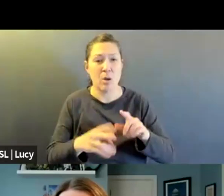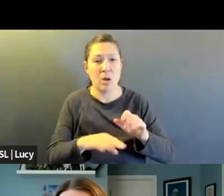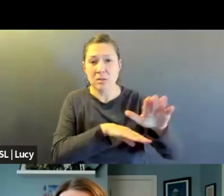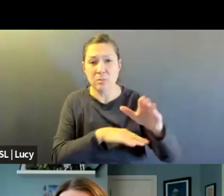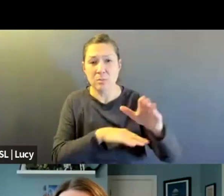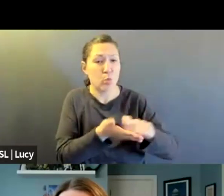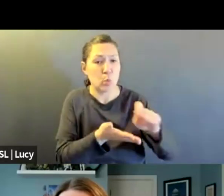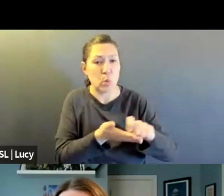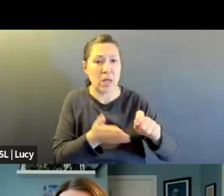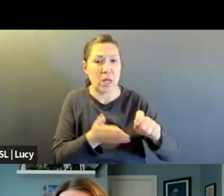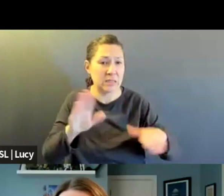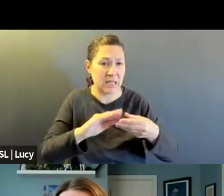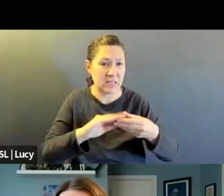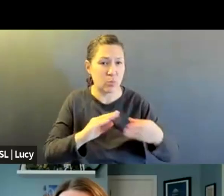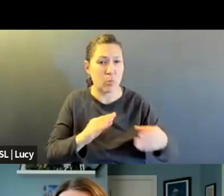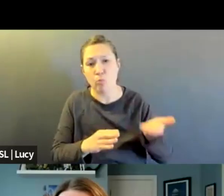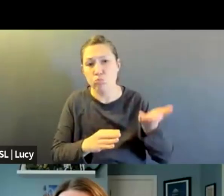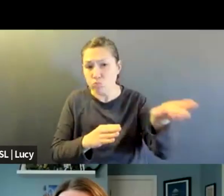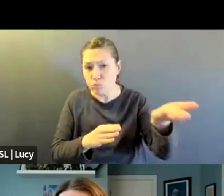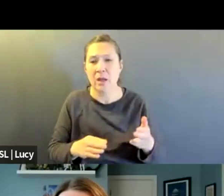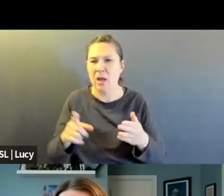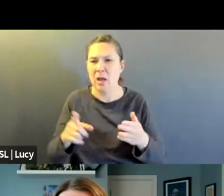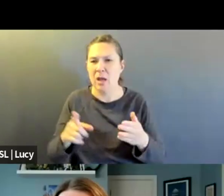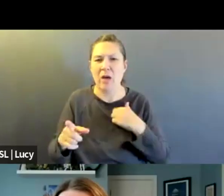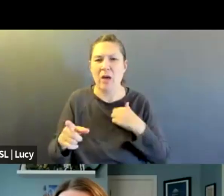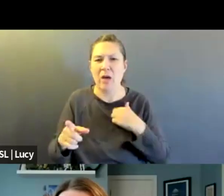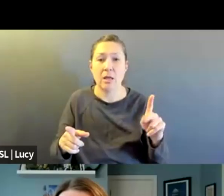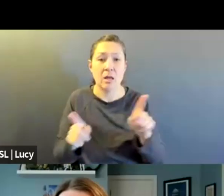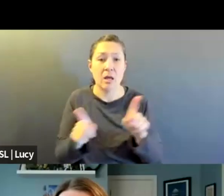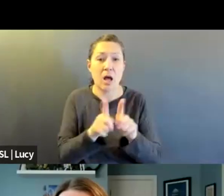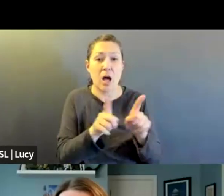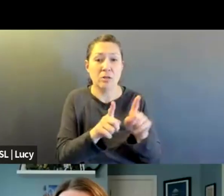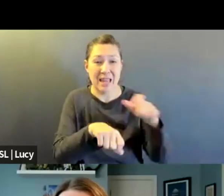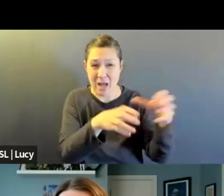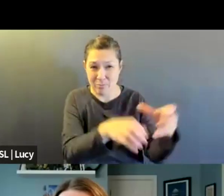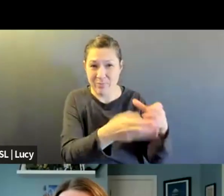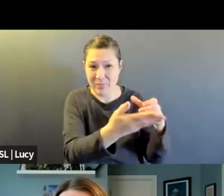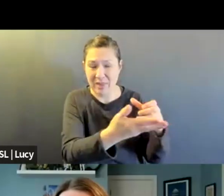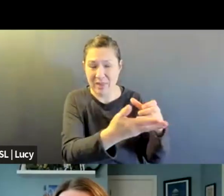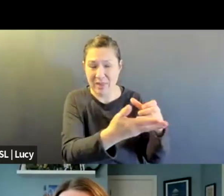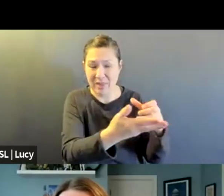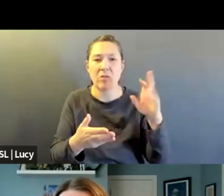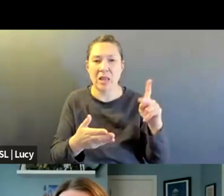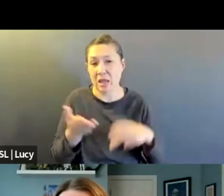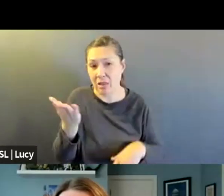that in the link I pasted below. Also, during our time together, I pasted a link in the chat of how to